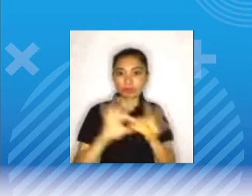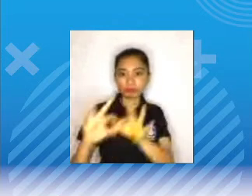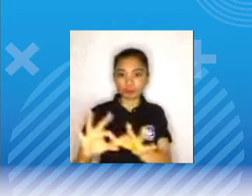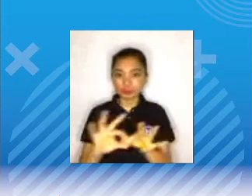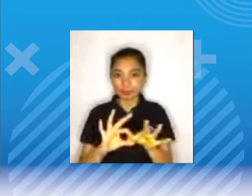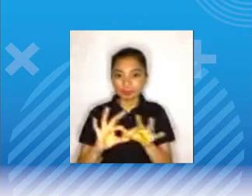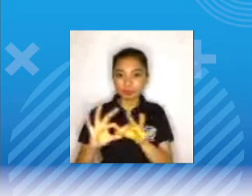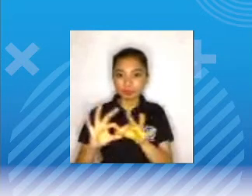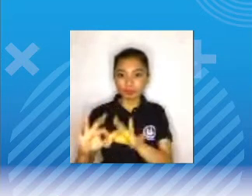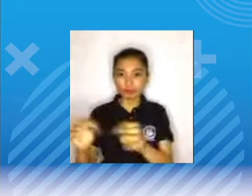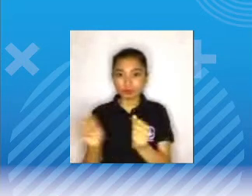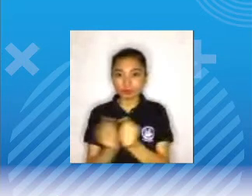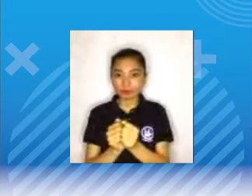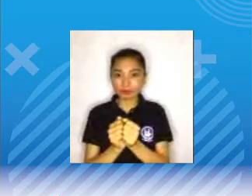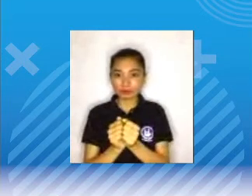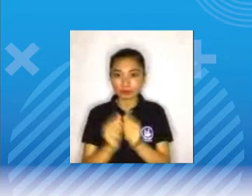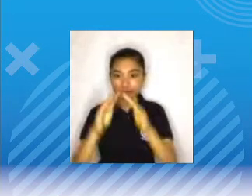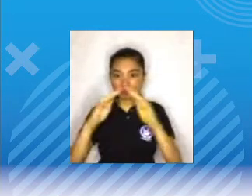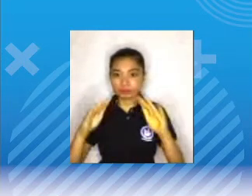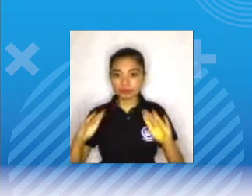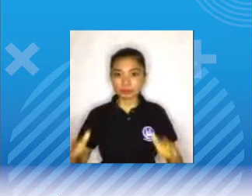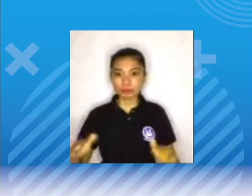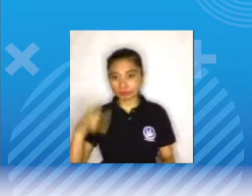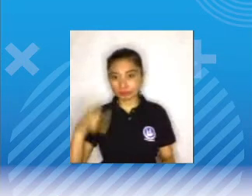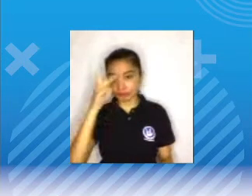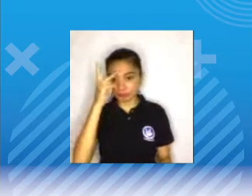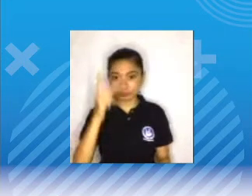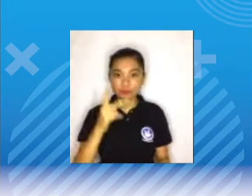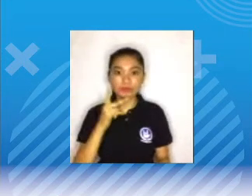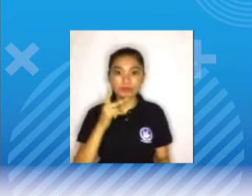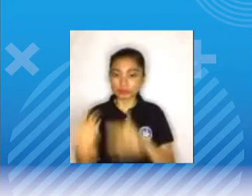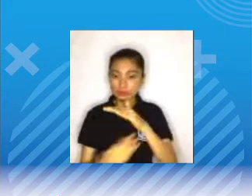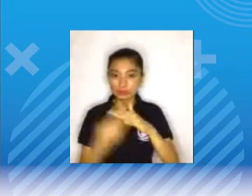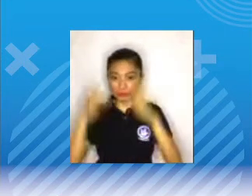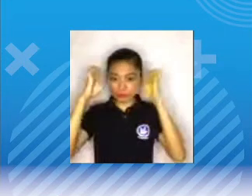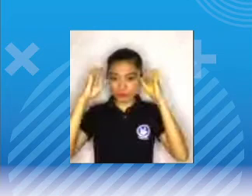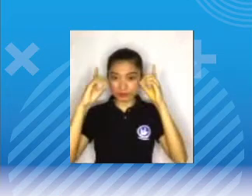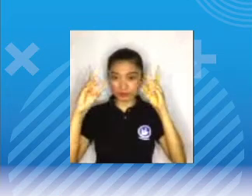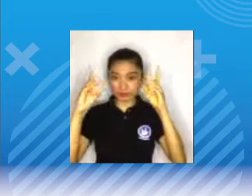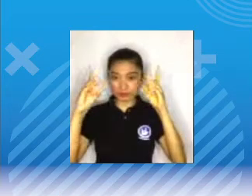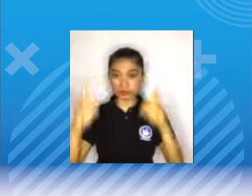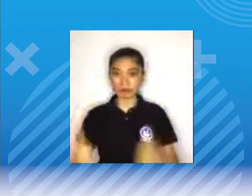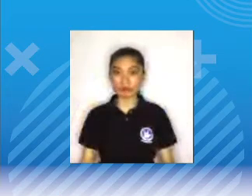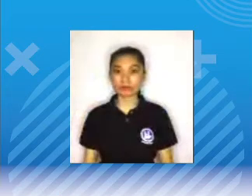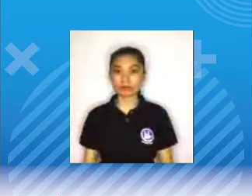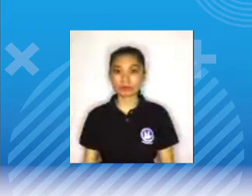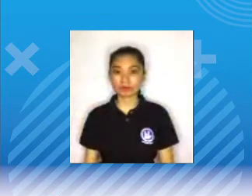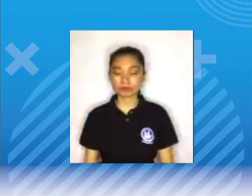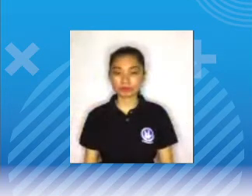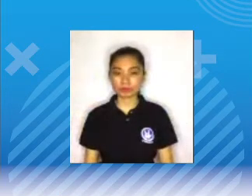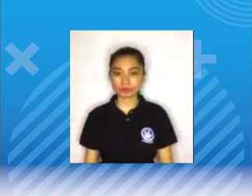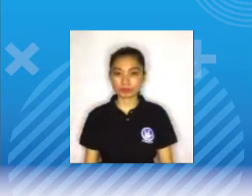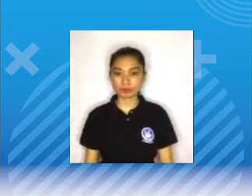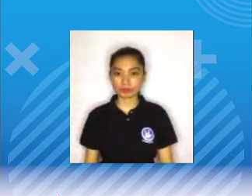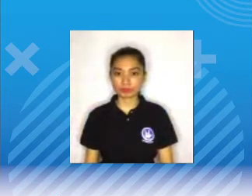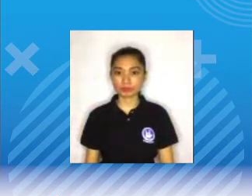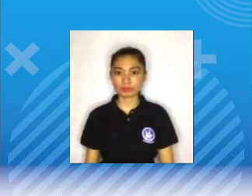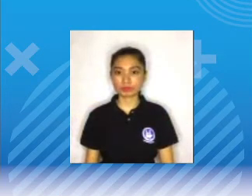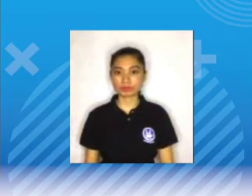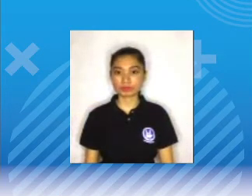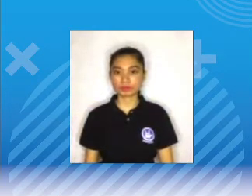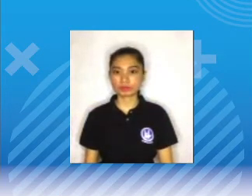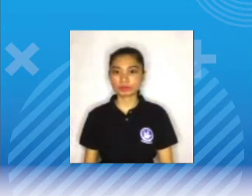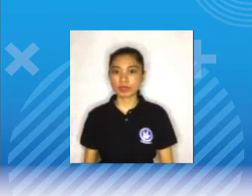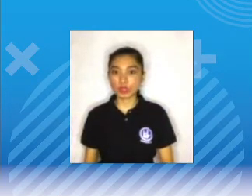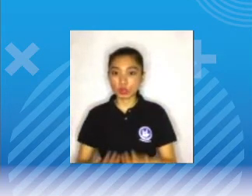our stakeholders and parents in the basic education sector in preparing for the opening of the new school year through the